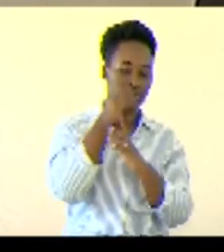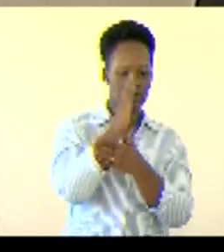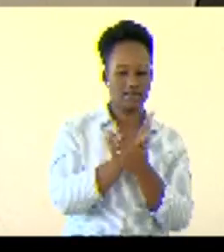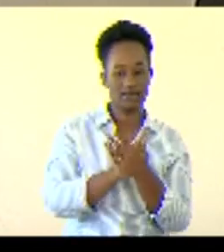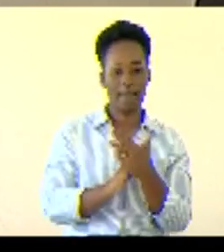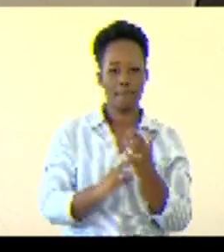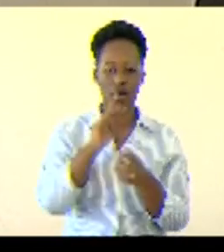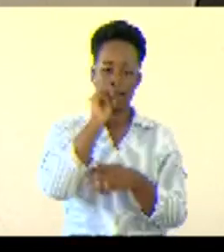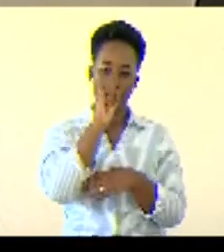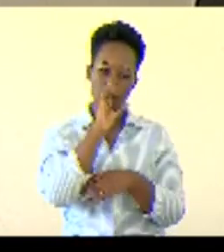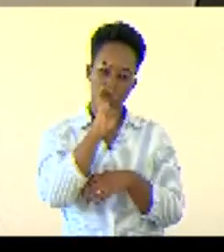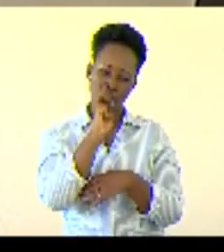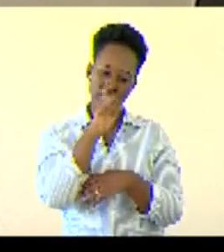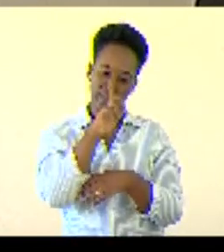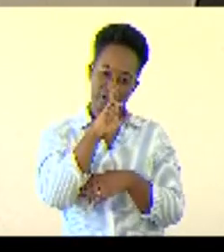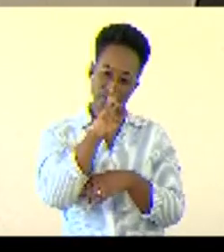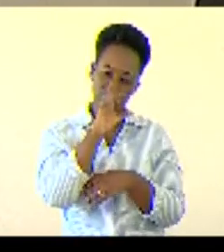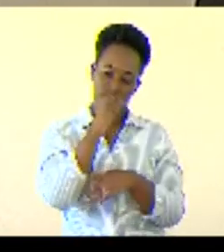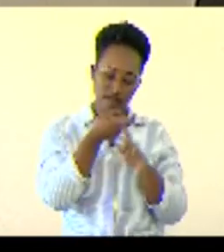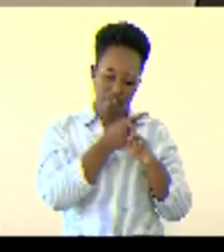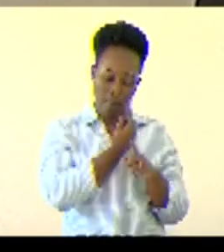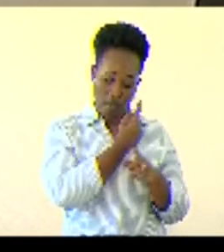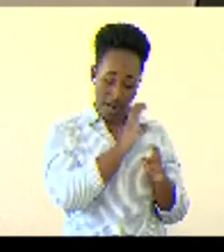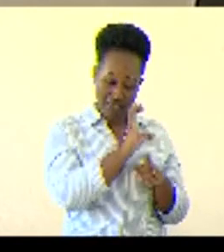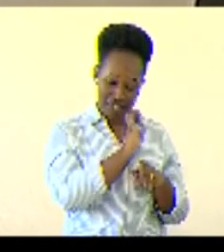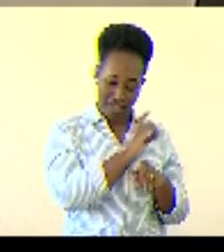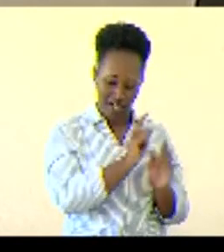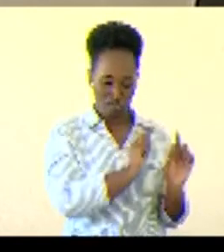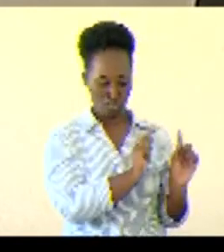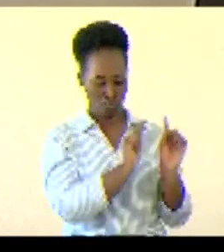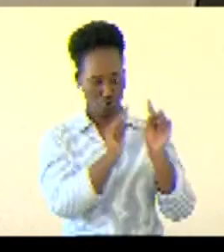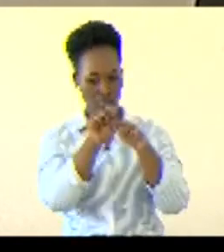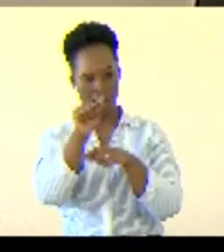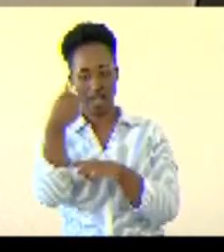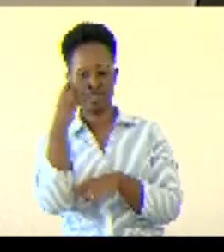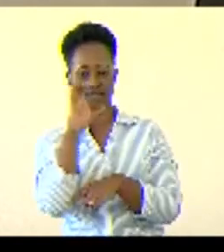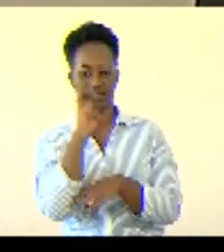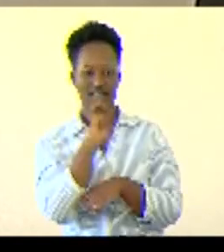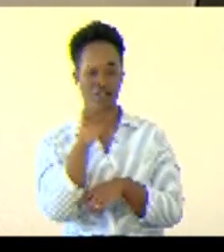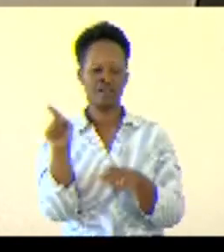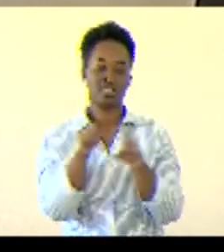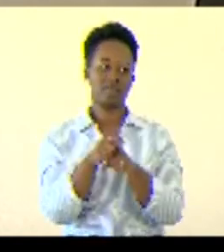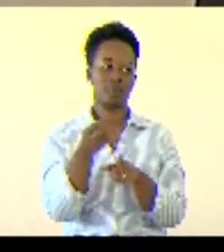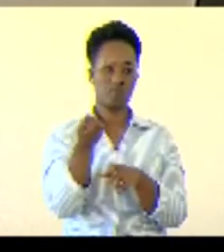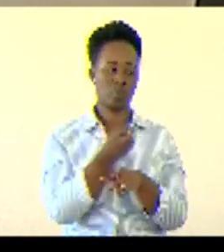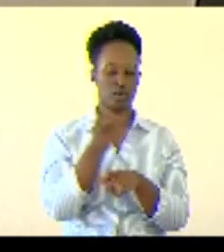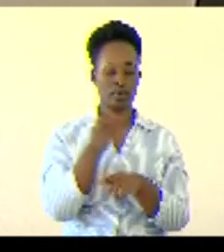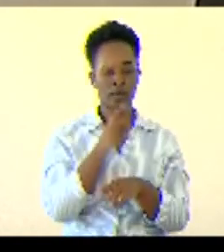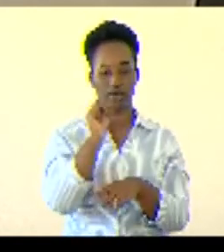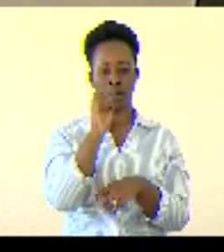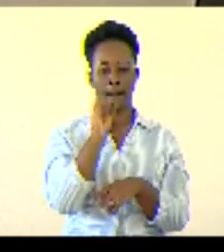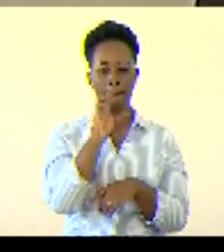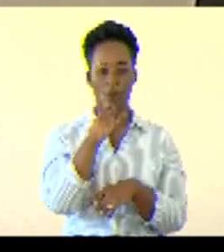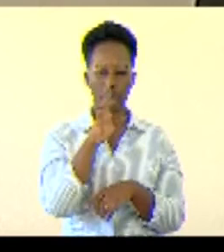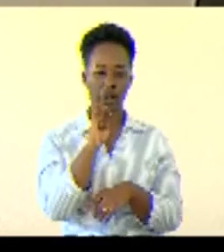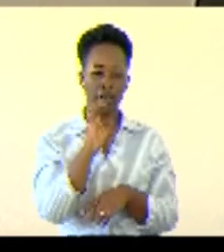from one cell to another cell. So this will reduce the ability to transport molecules if their structures has been destroyed, if their